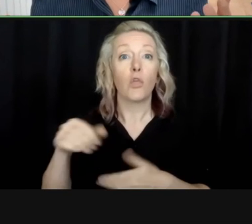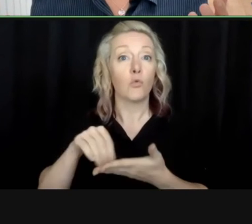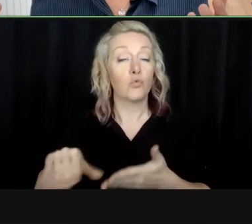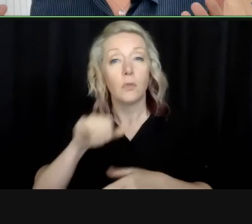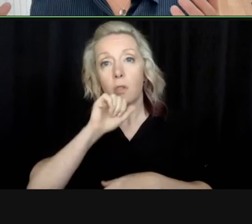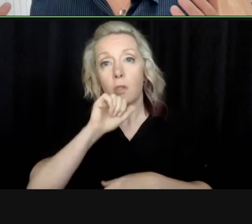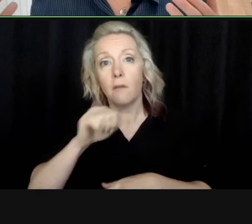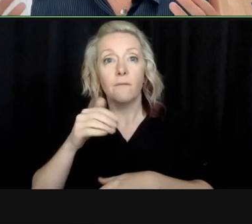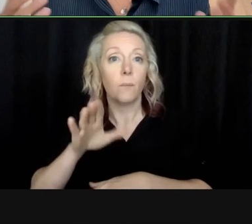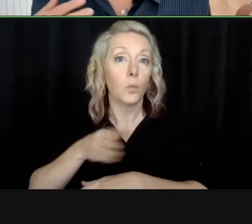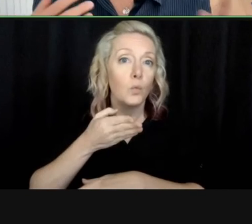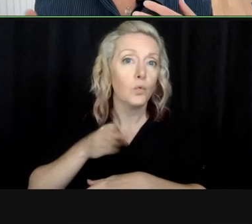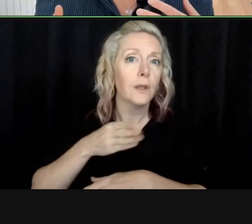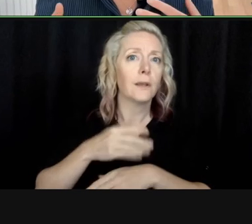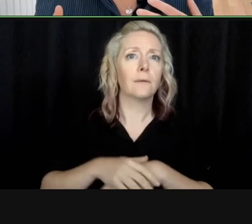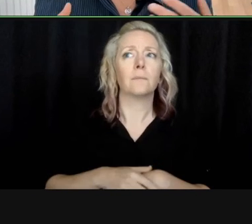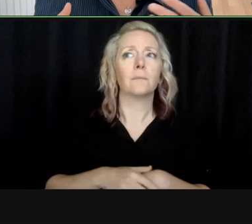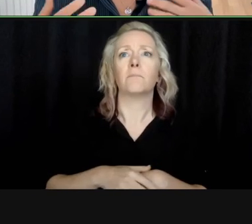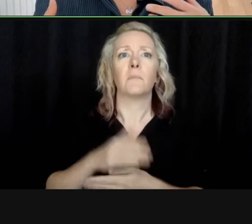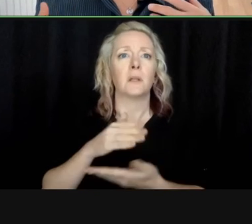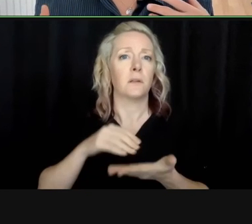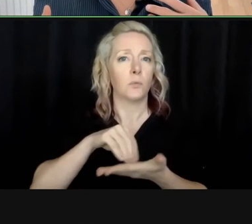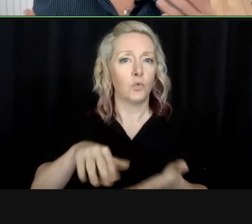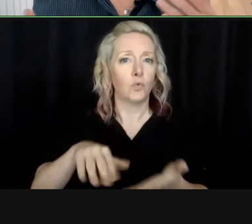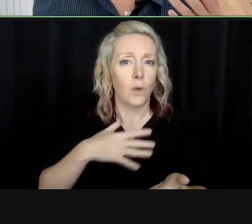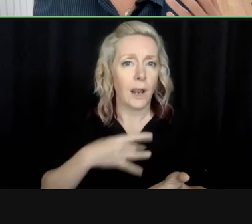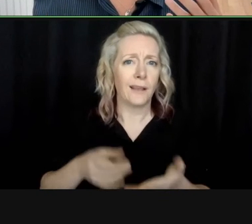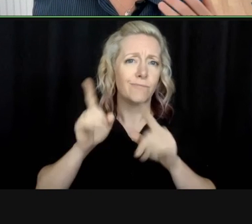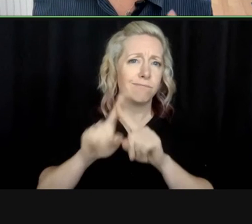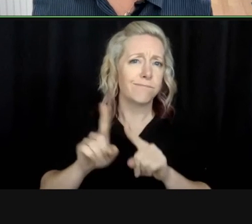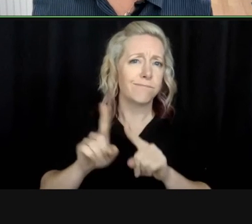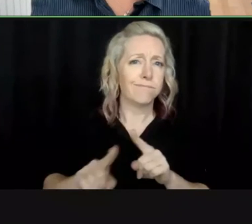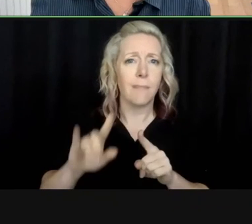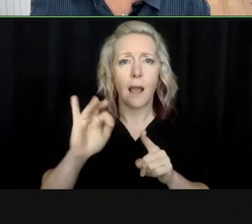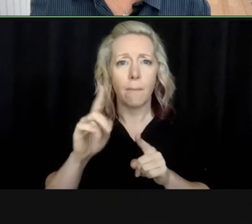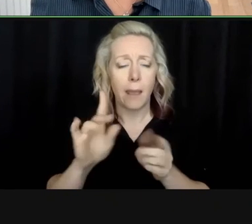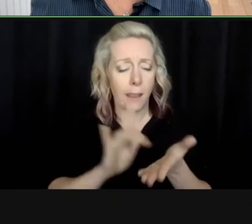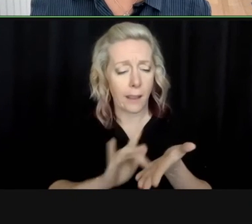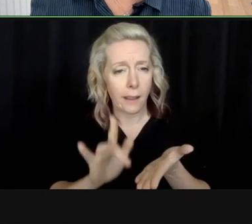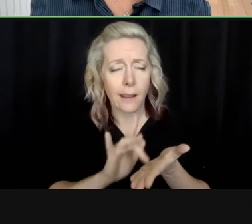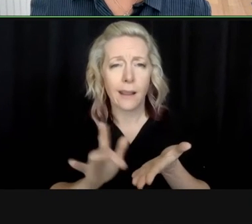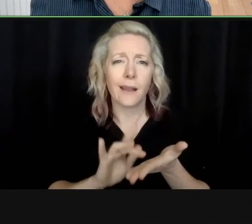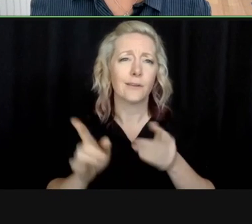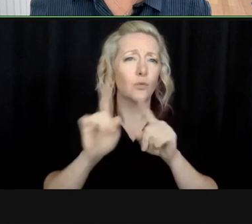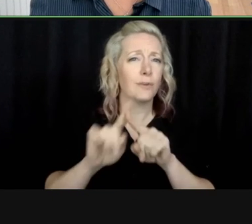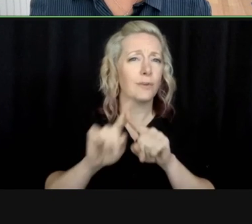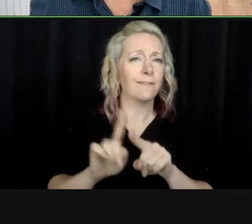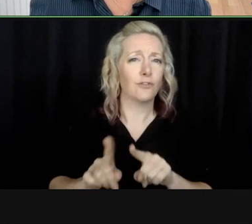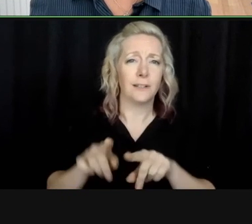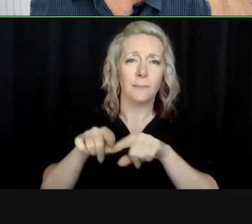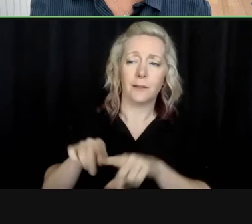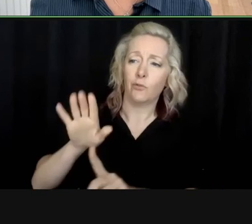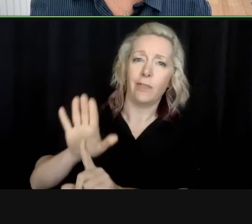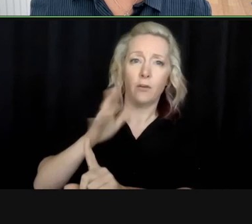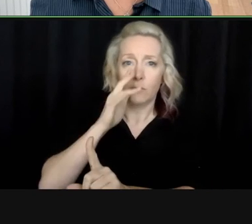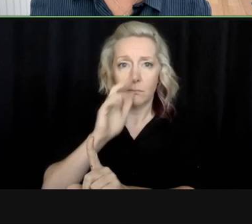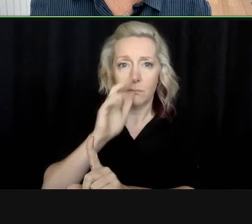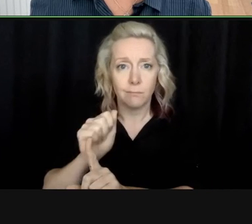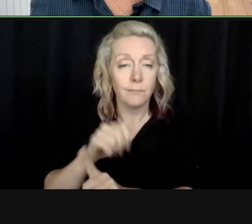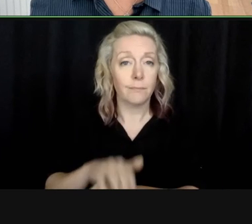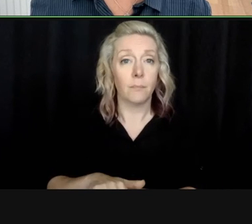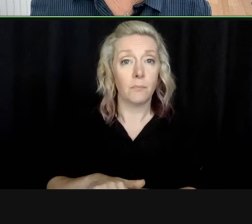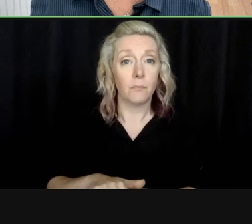love music. I've known kids that do a lot of cool things with iPads. So it's hard to say. But if you want to